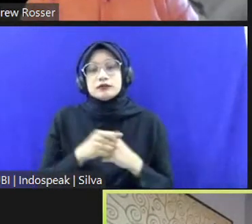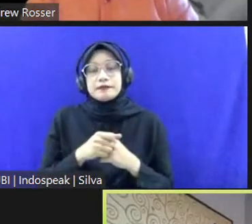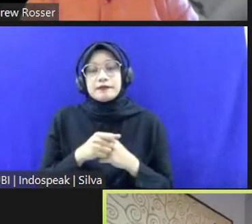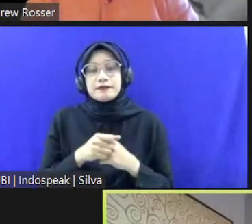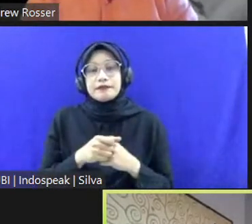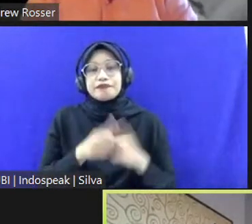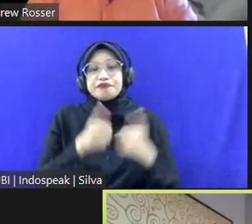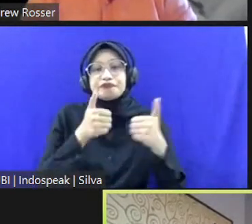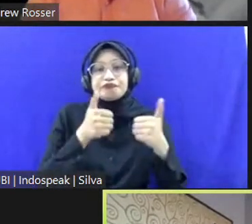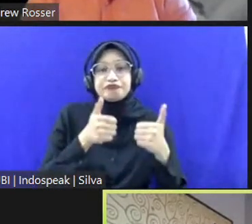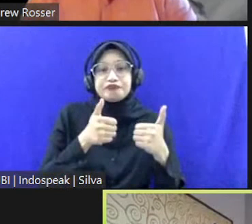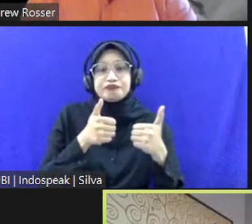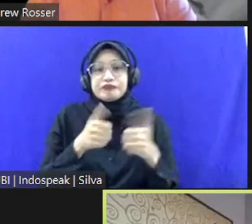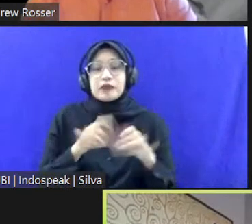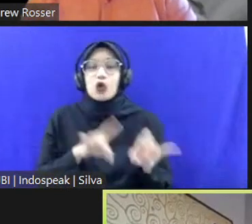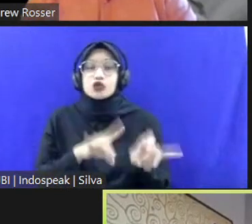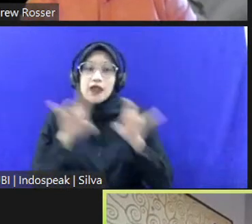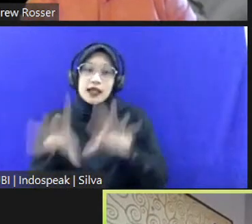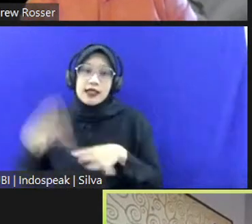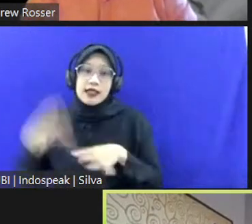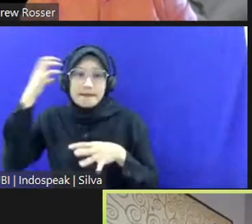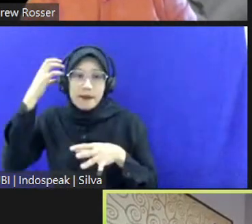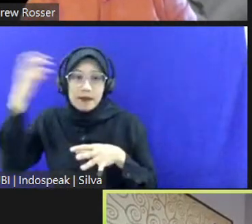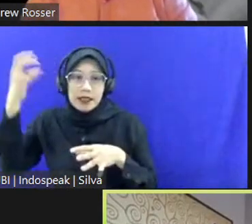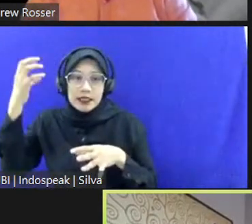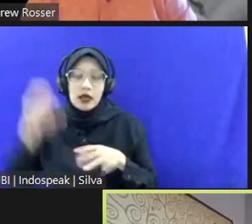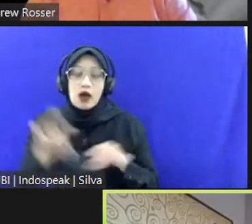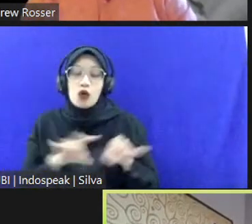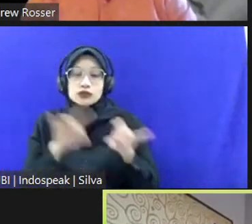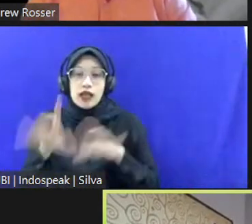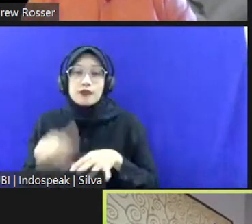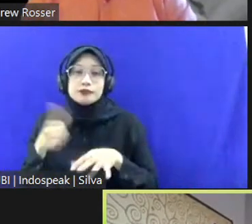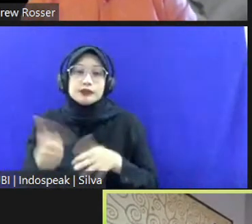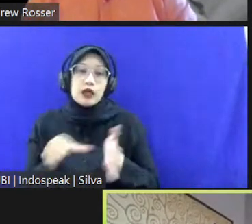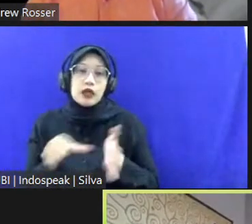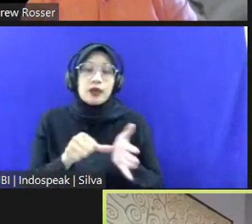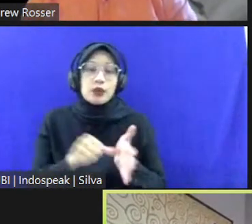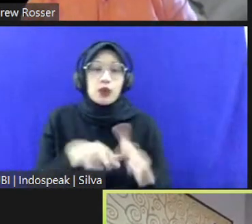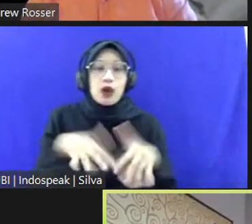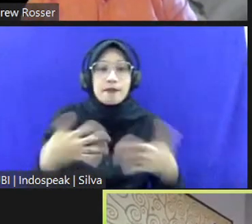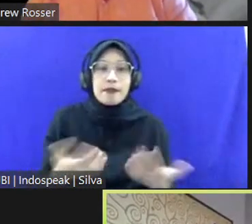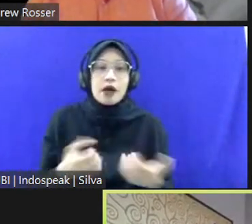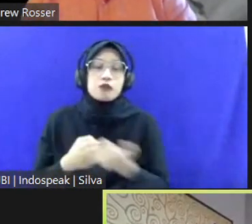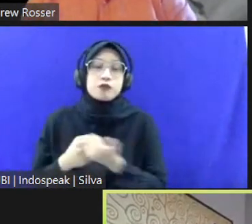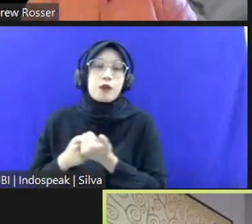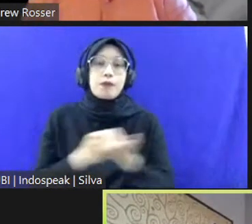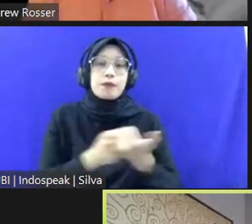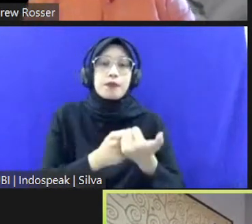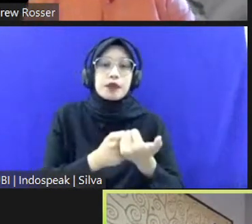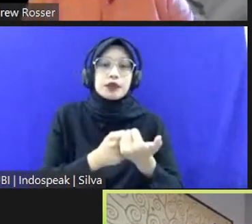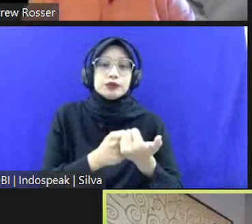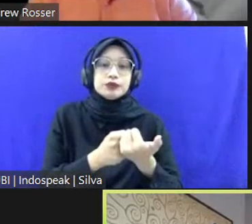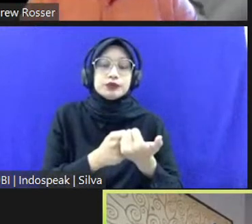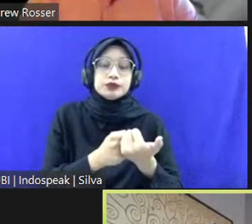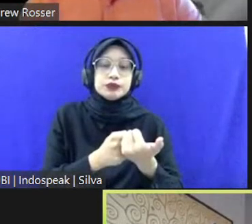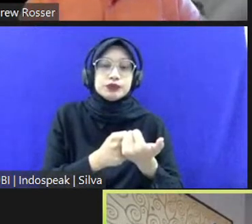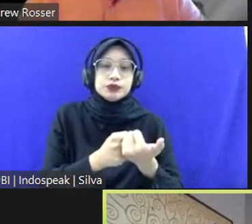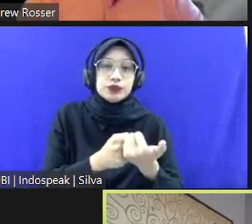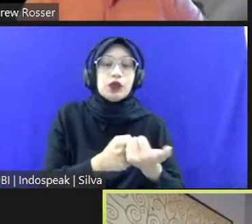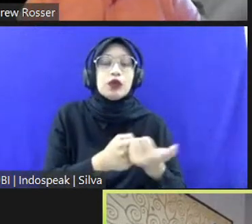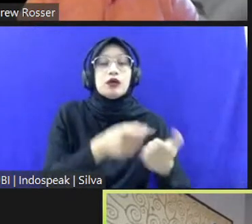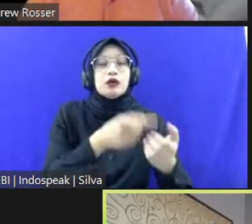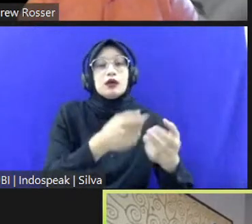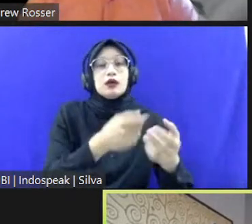Australian government be doing through aid and otherwise to support Indonesia's health outcomes and the right to